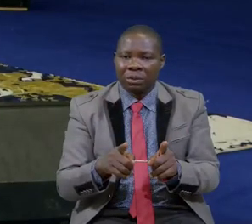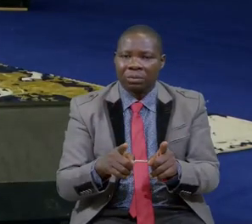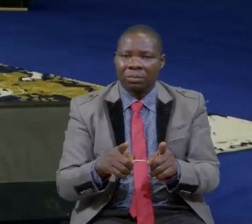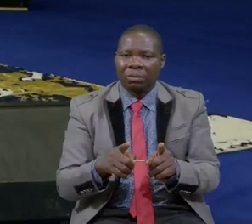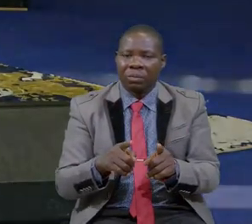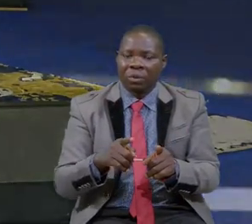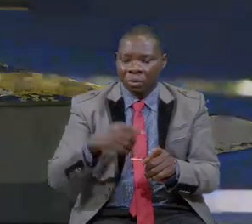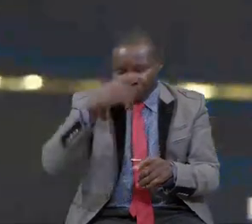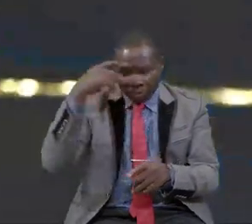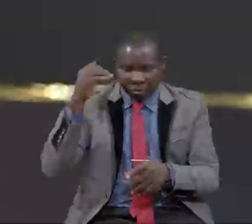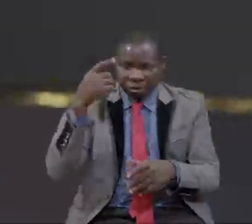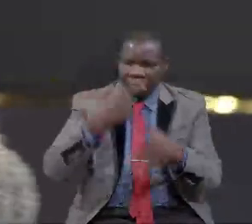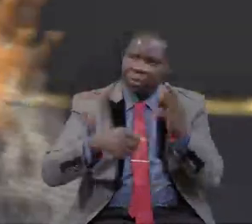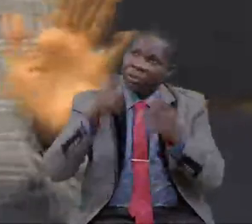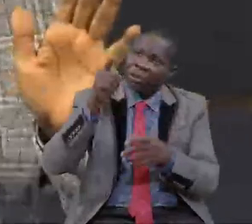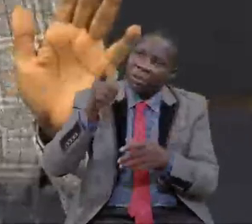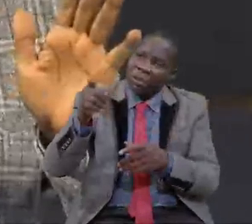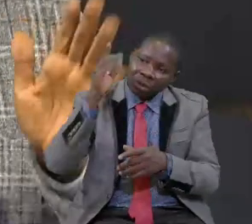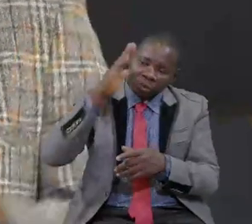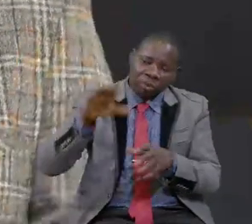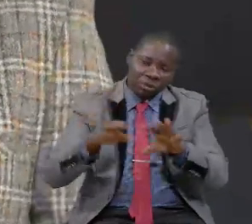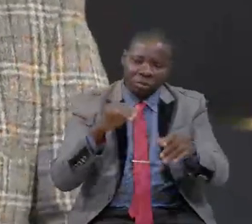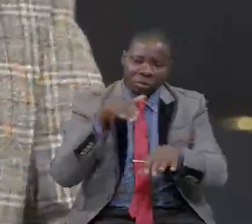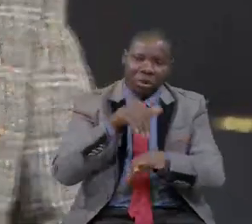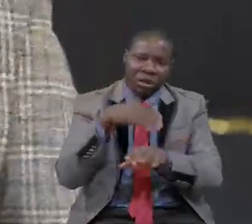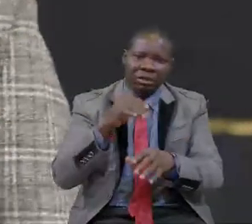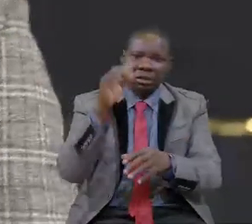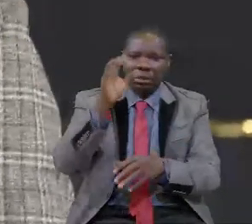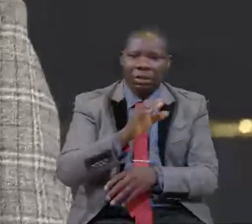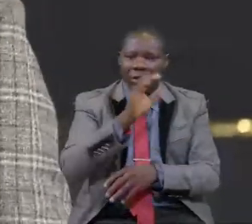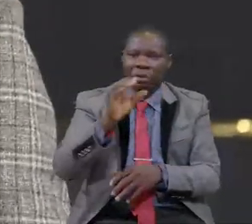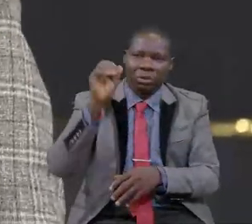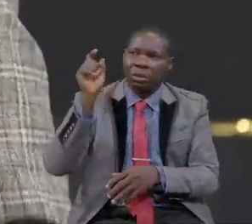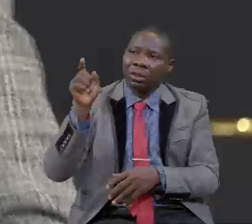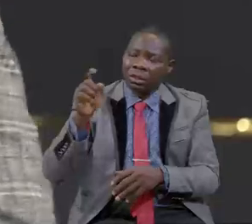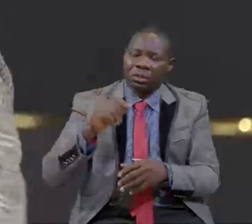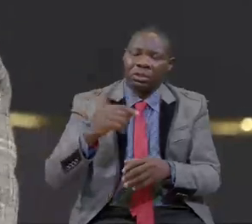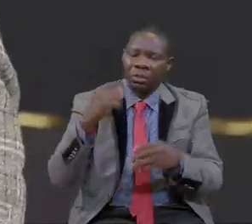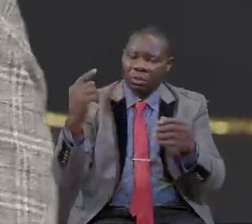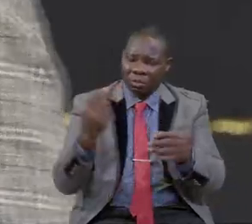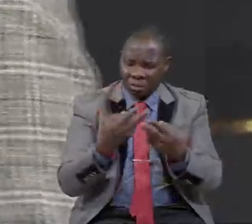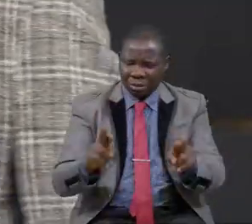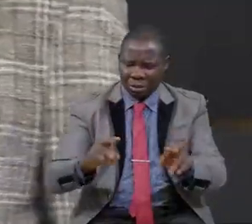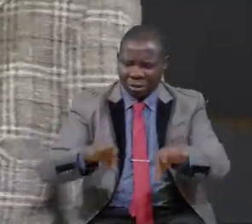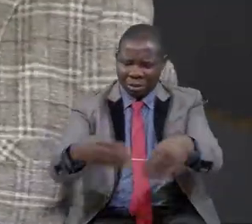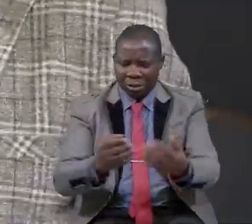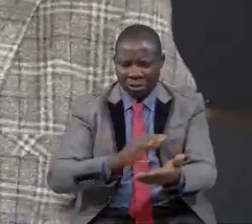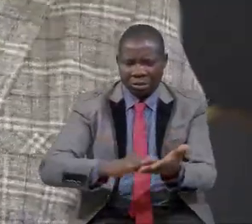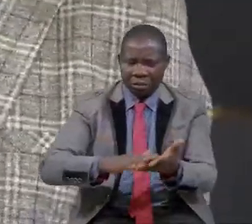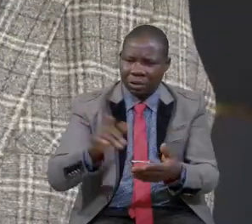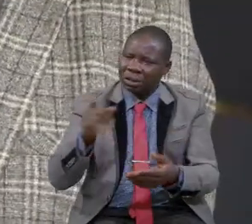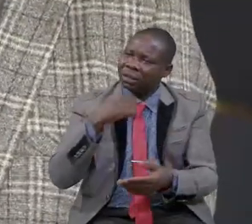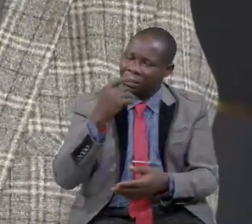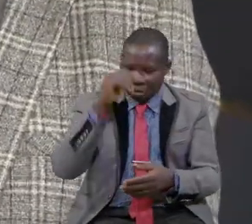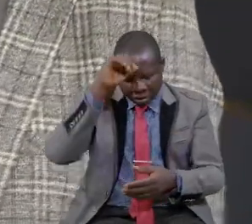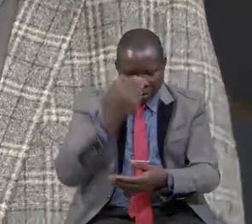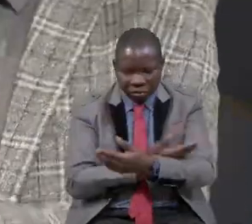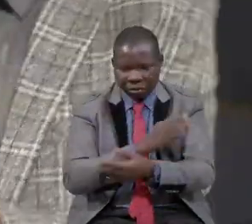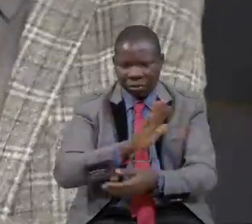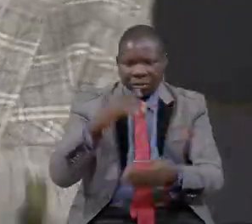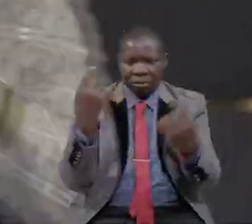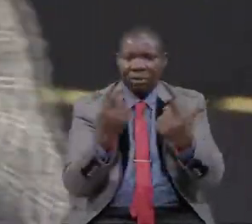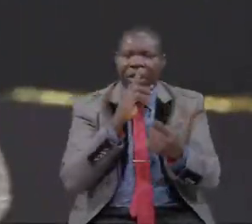do at the cross, he already gave forgiveness. He says, son, thy sins are forgiven.